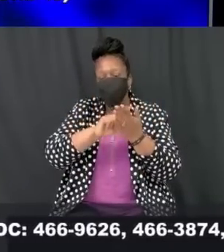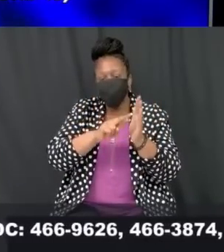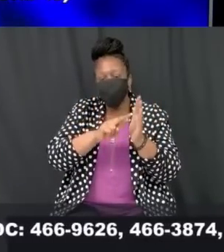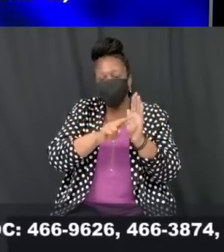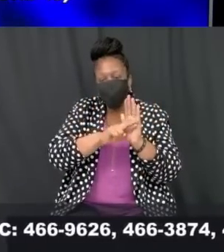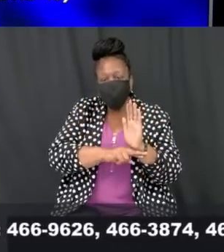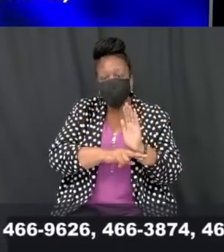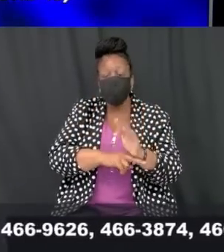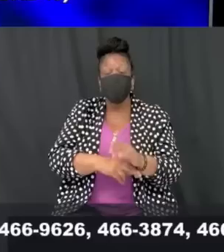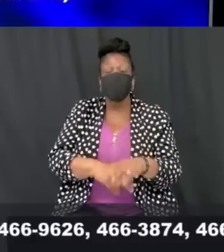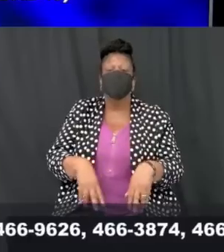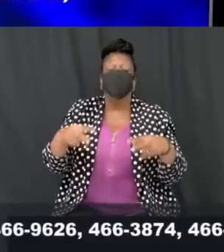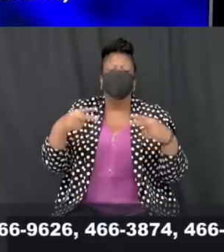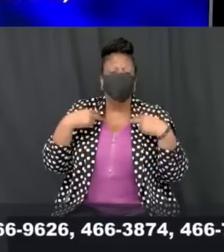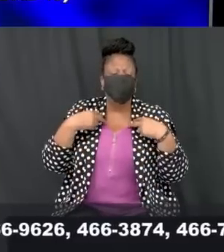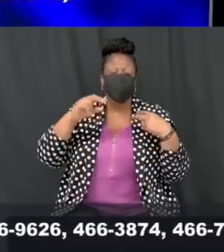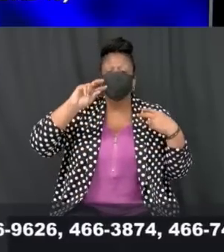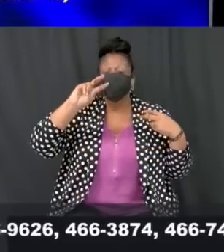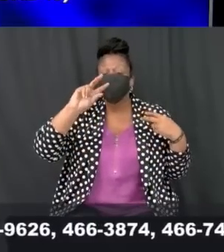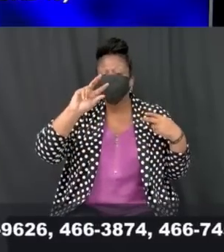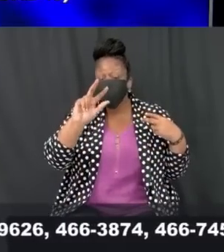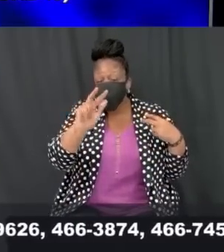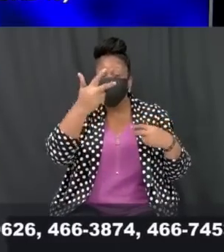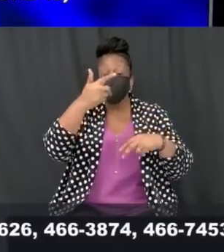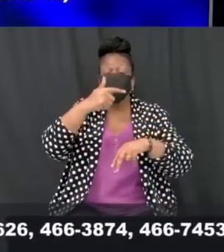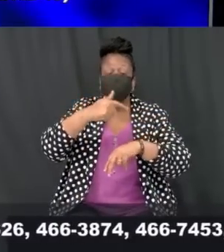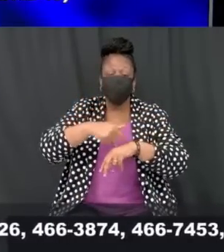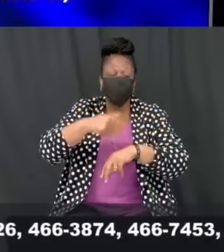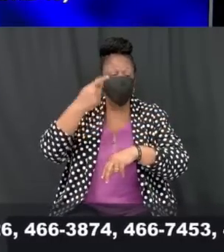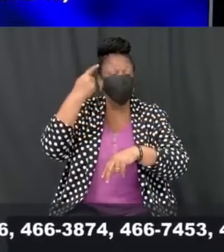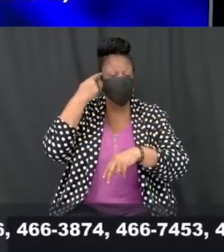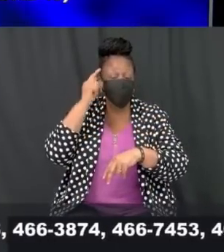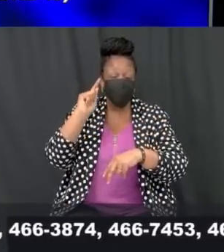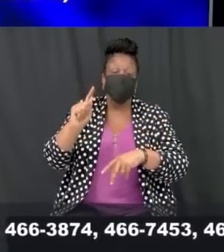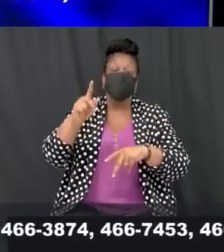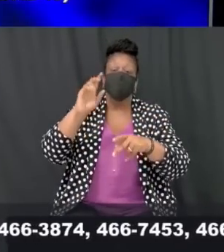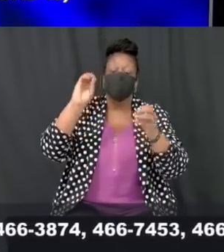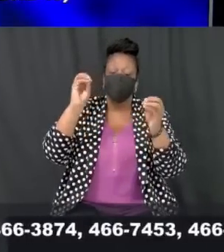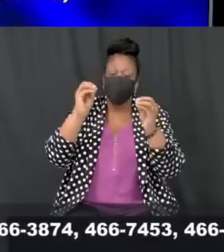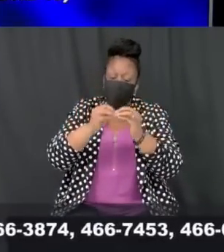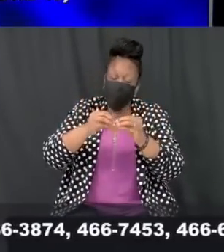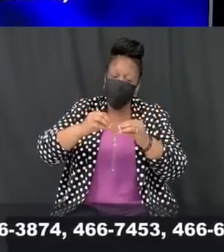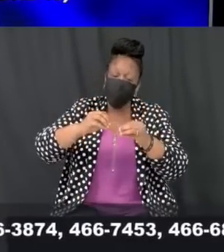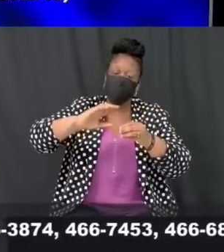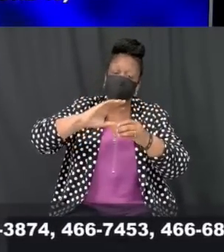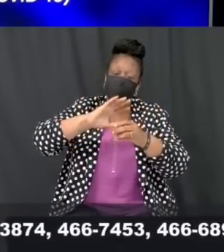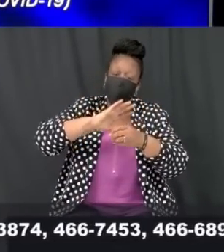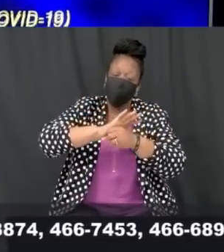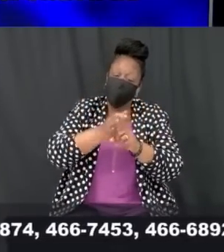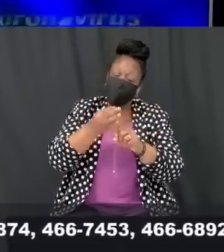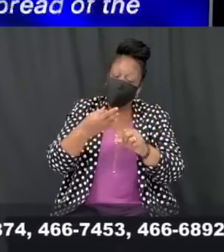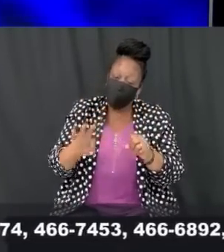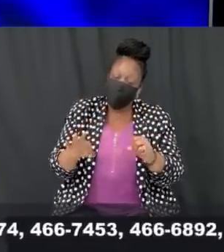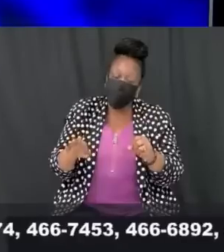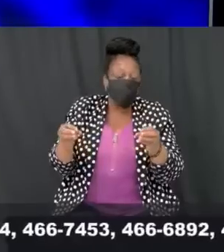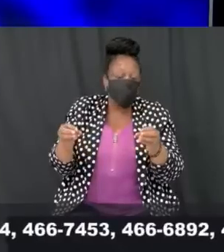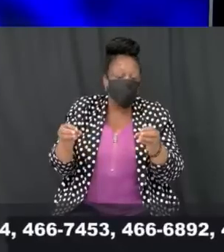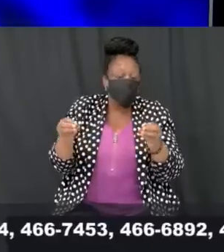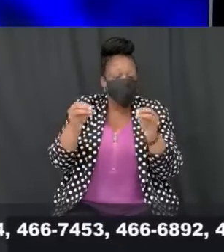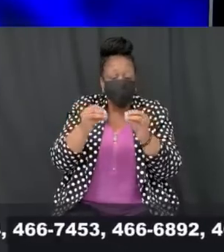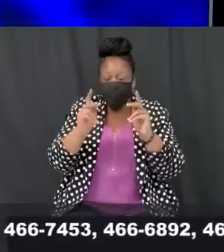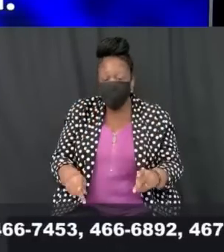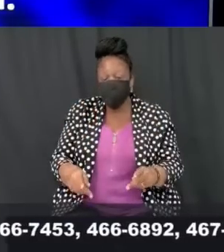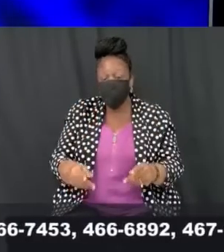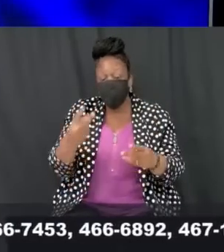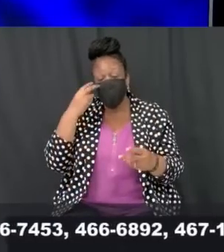now experiencing the third wave with the consistent surge in cases. The discussion has been long